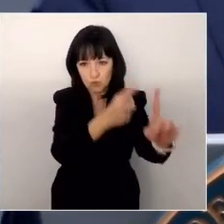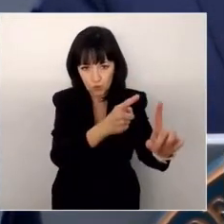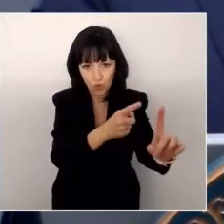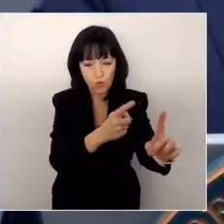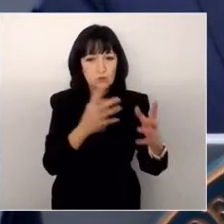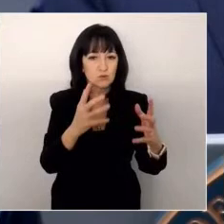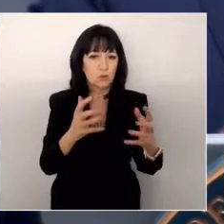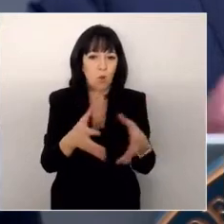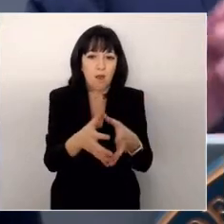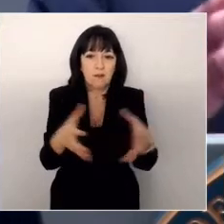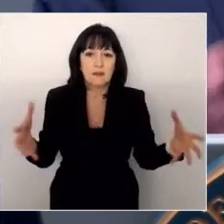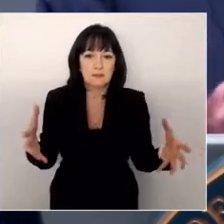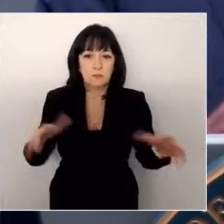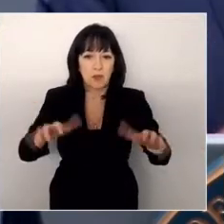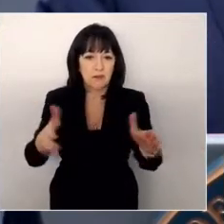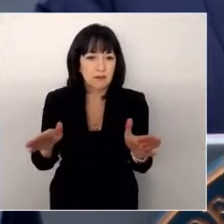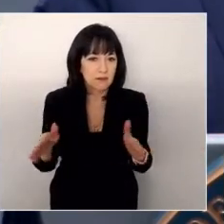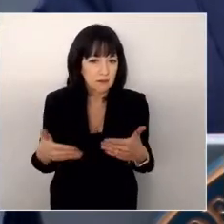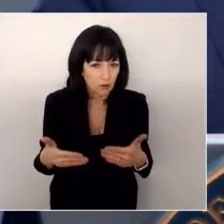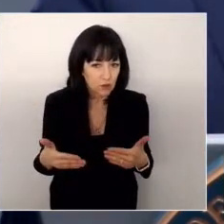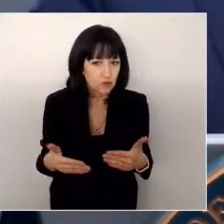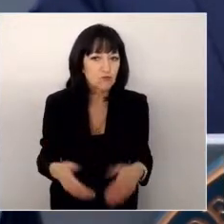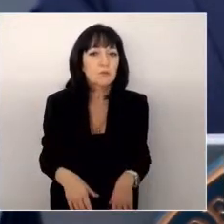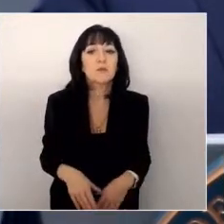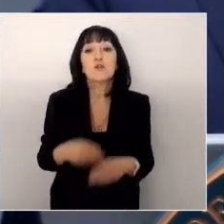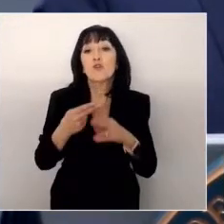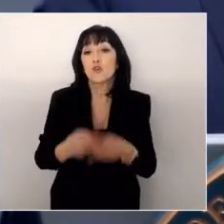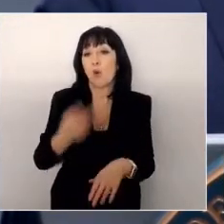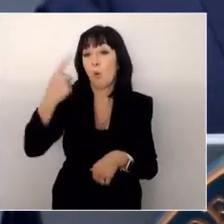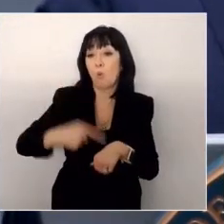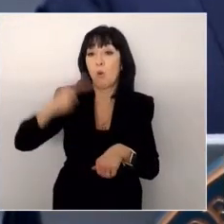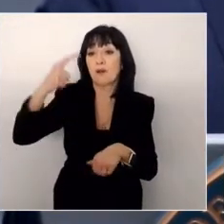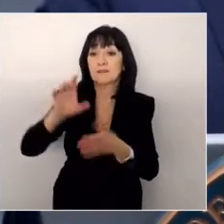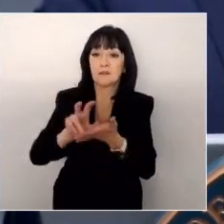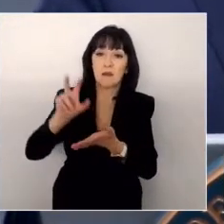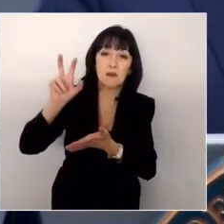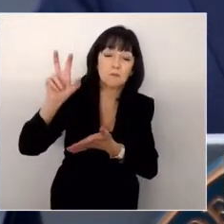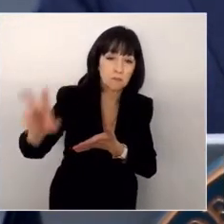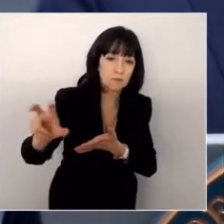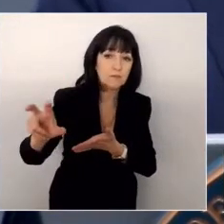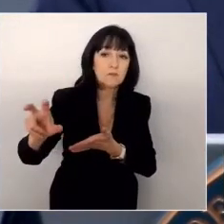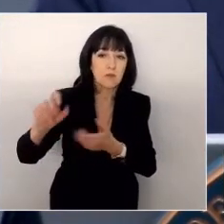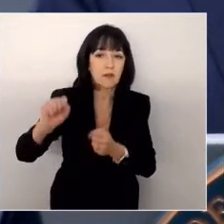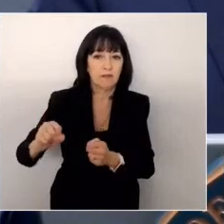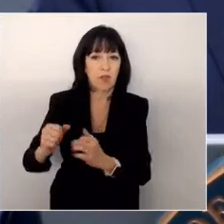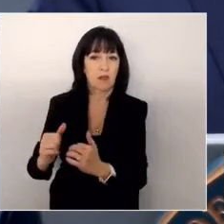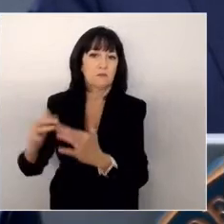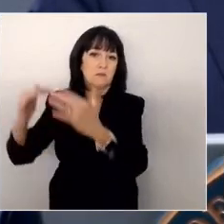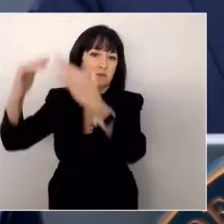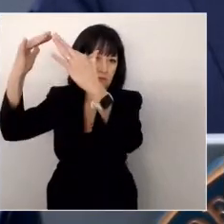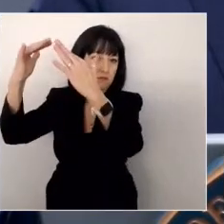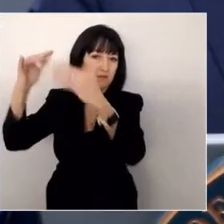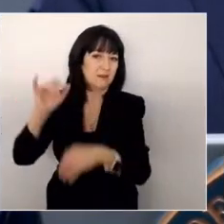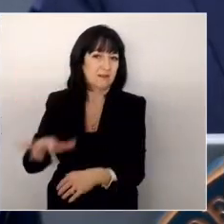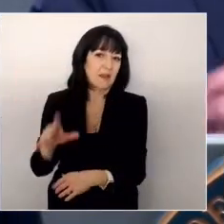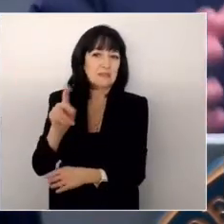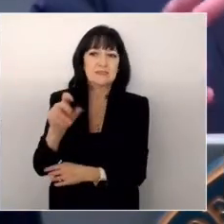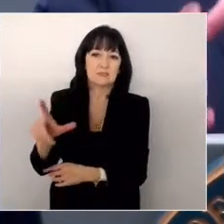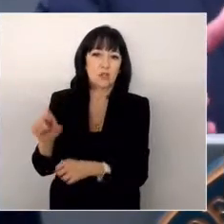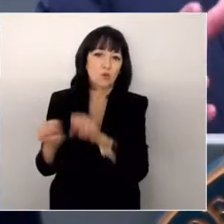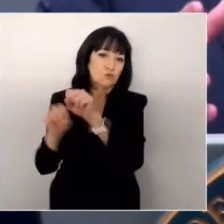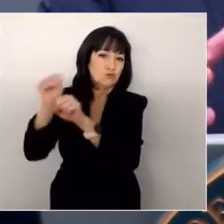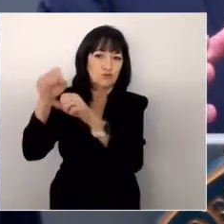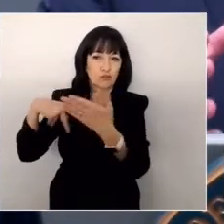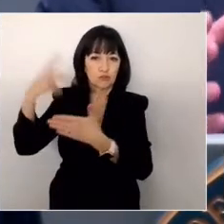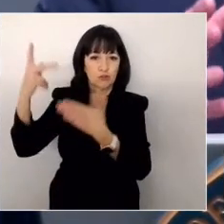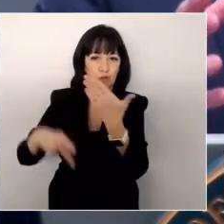opportunity funding. We will use one-time revenue to continue the largest infrastructure program in Delaware history. We have a